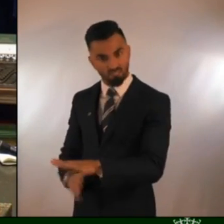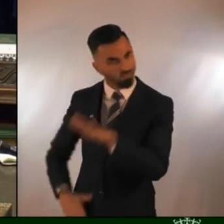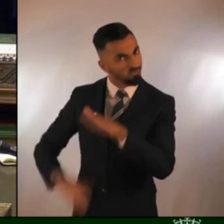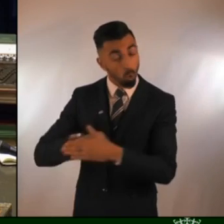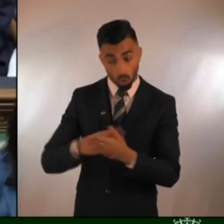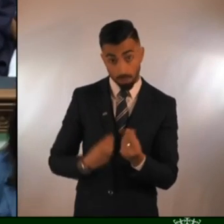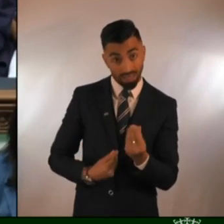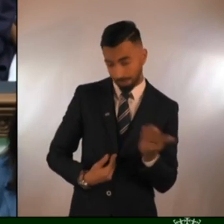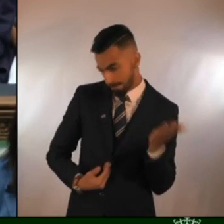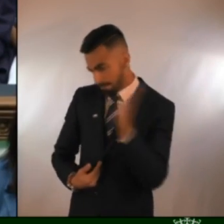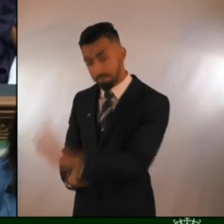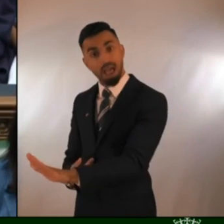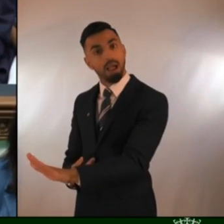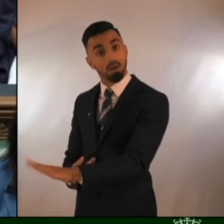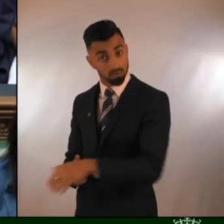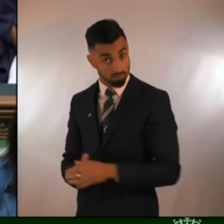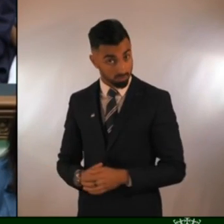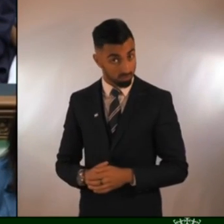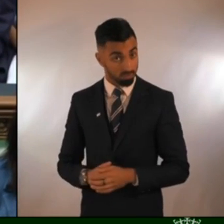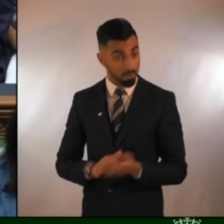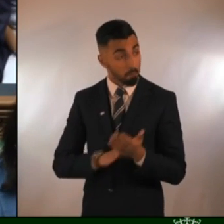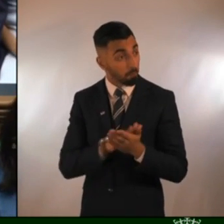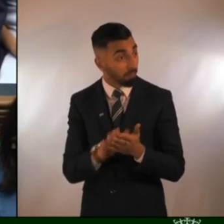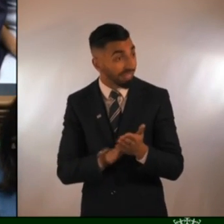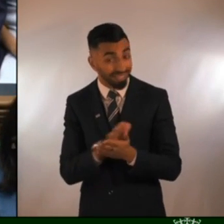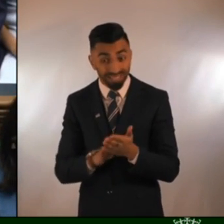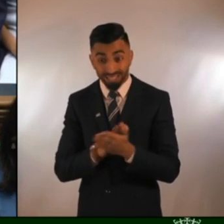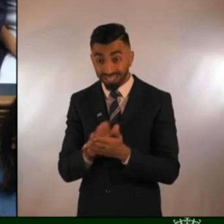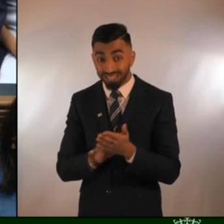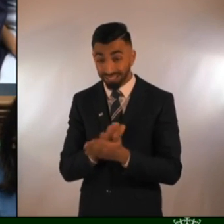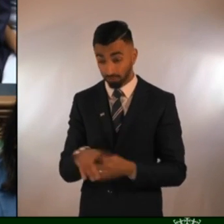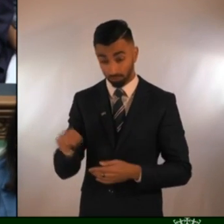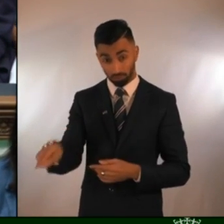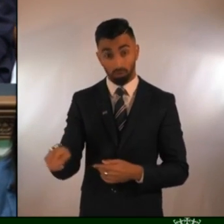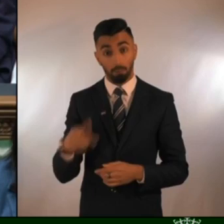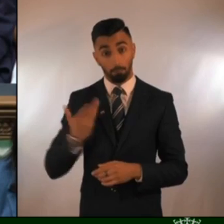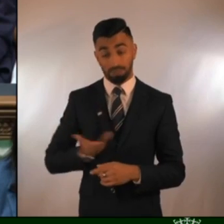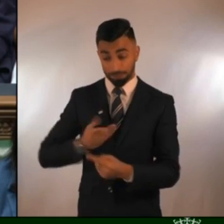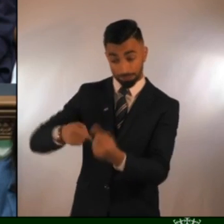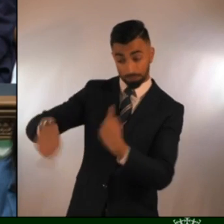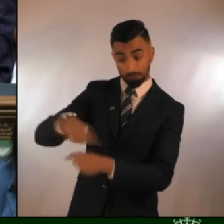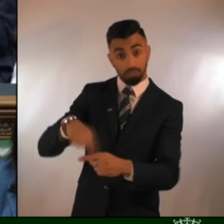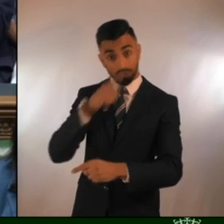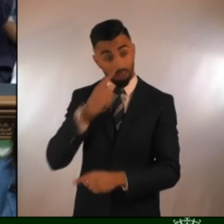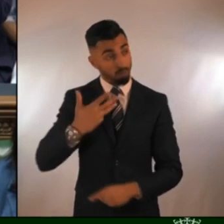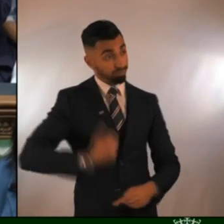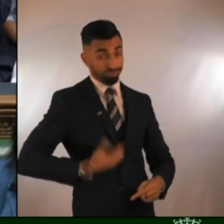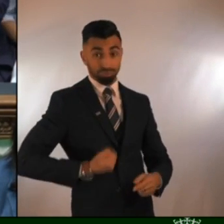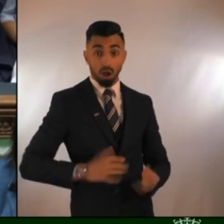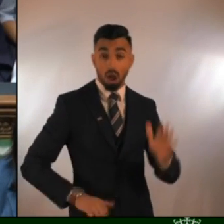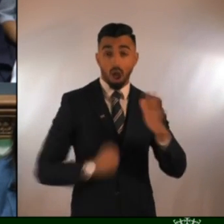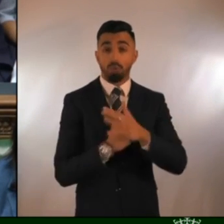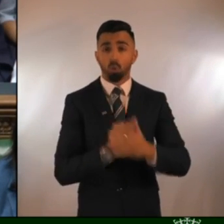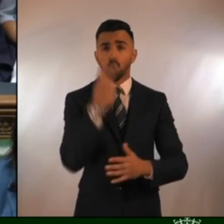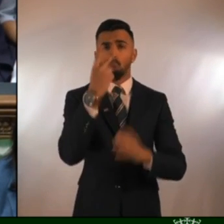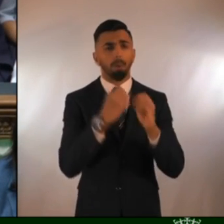That could provide over £2 billion for up to 2 million businesses. This will significantly ease the